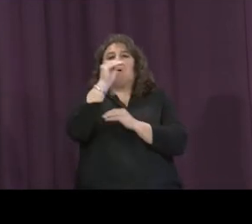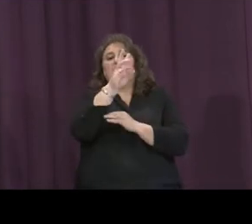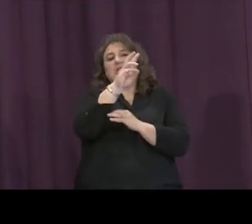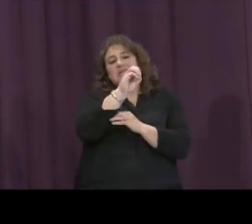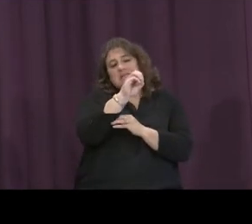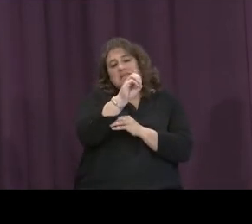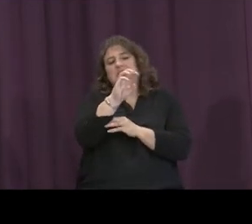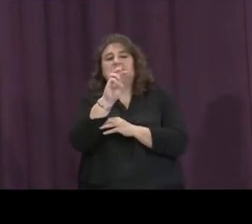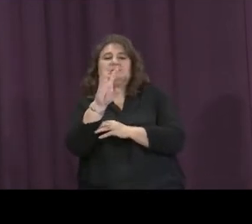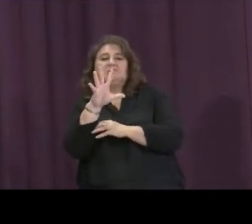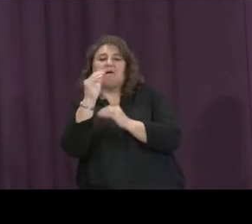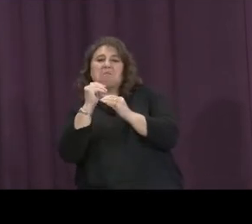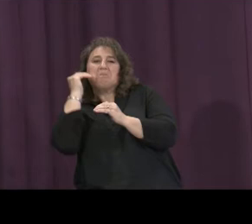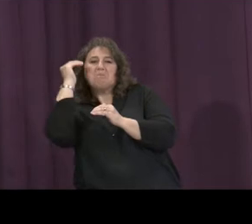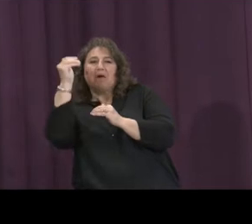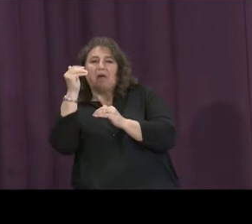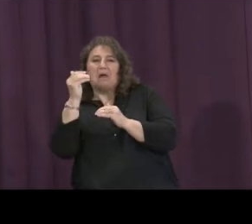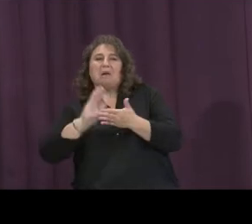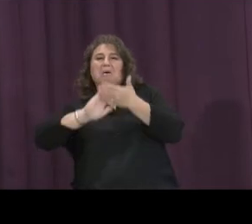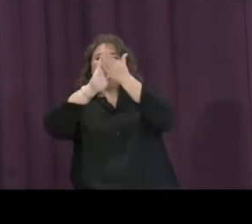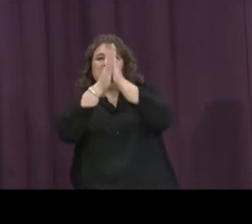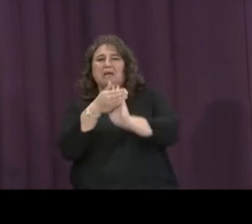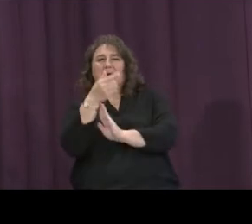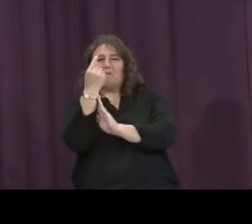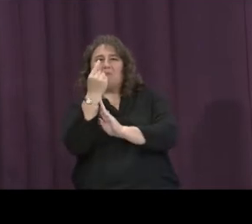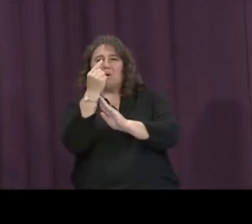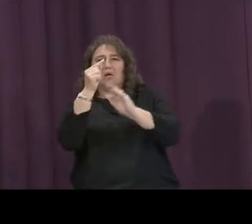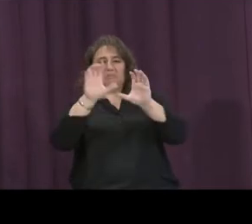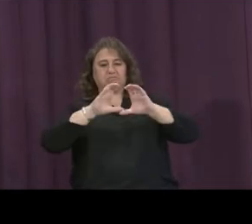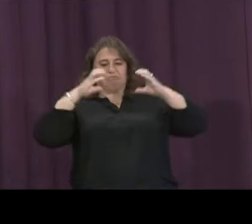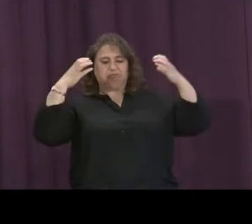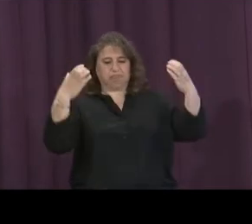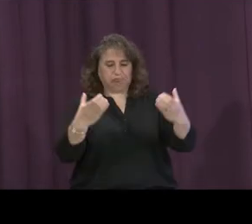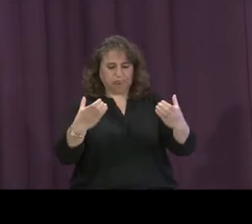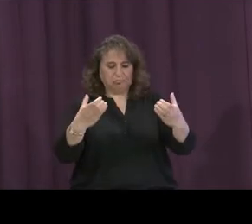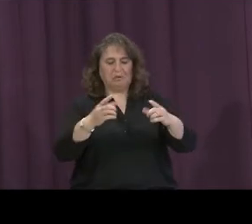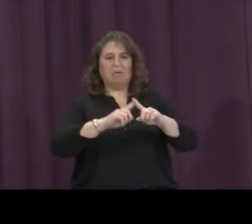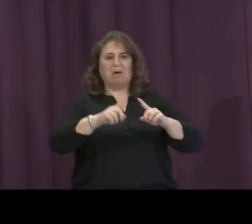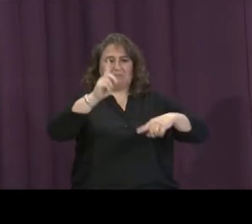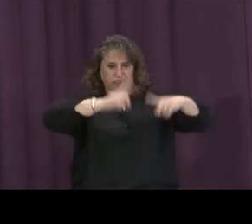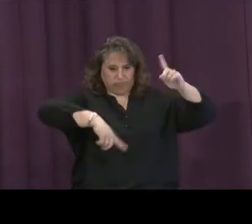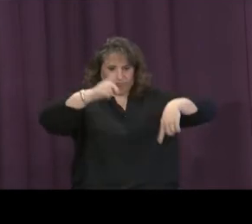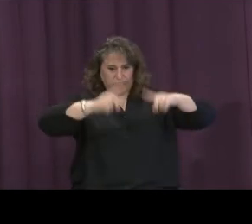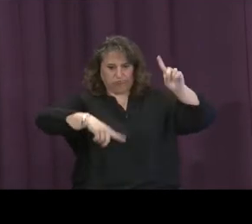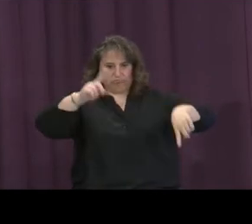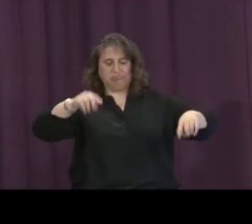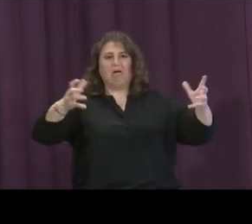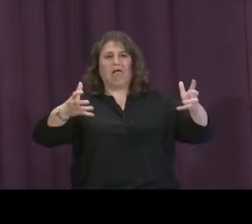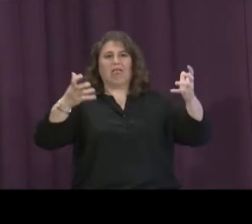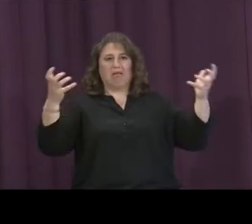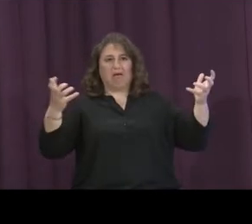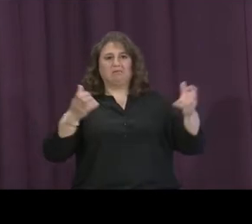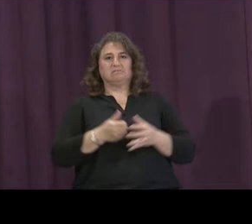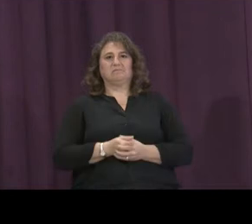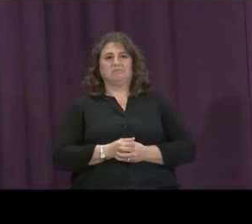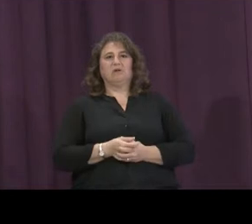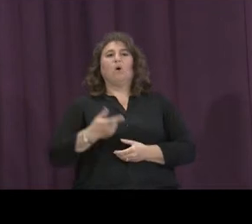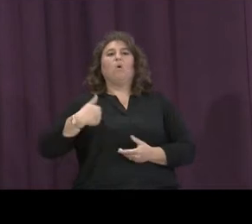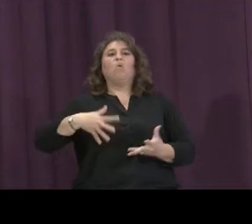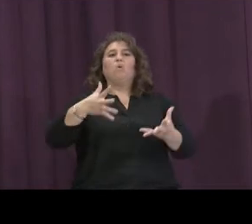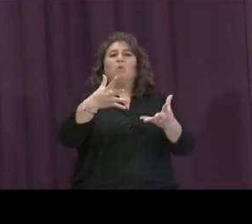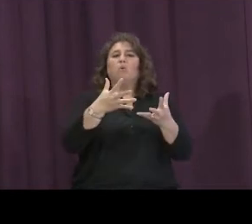in some same category. So in this activity, what we want to do is identify the attributes